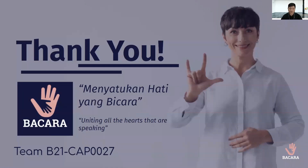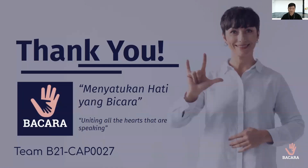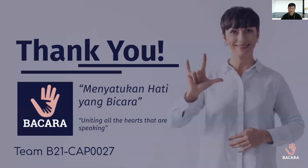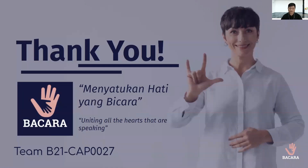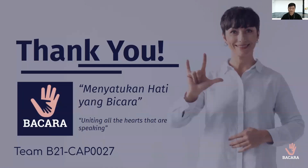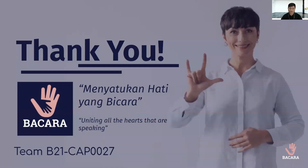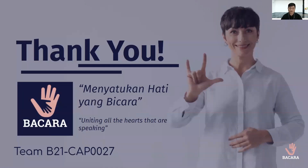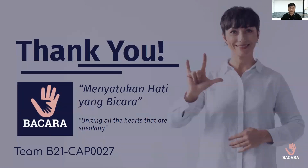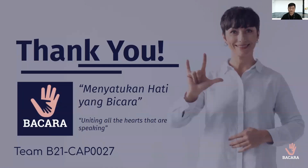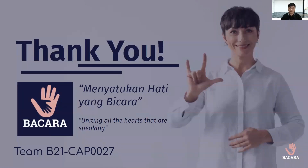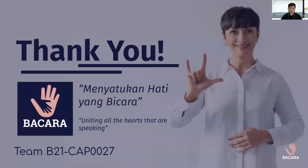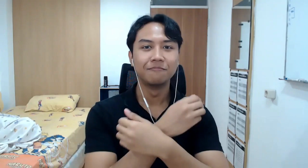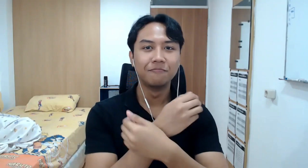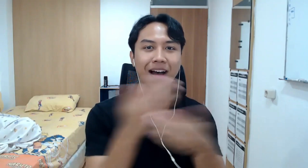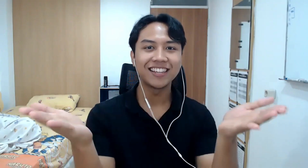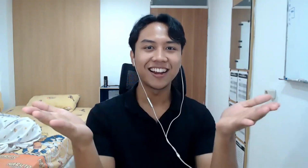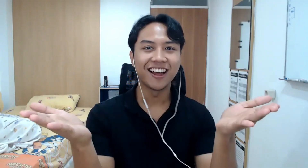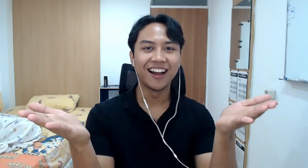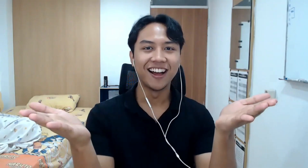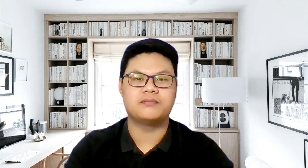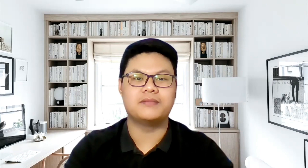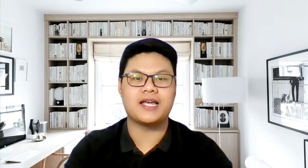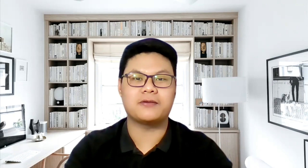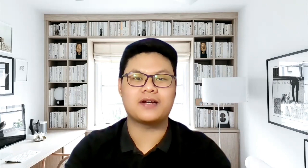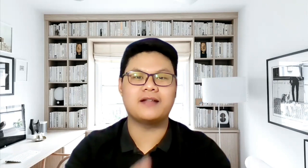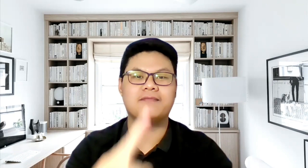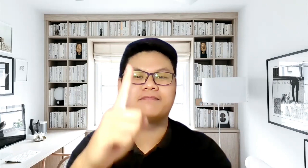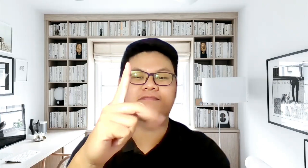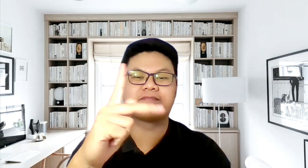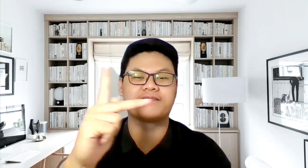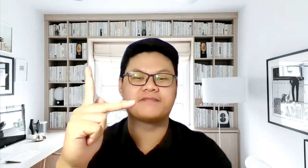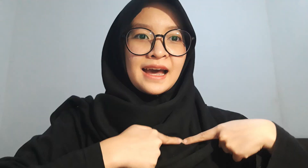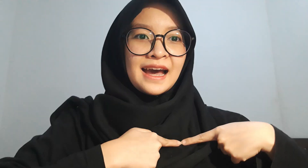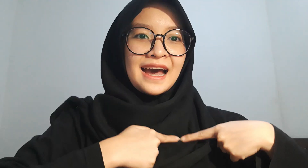That's all from us. Thank you. Bacara.